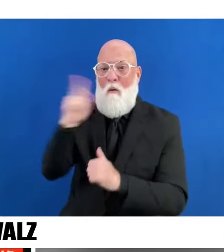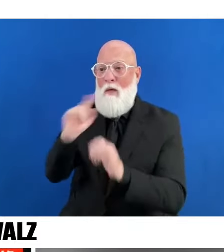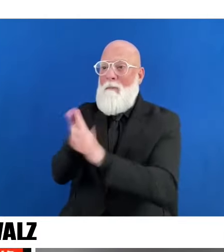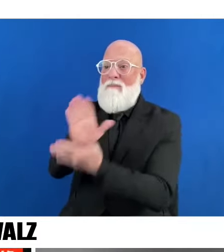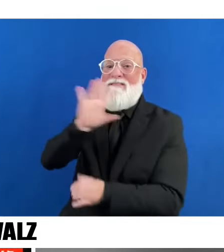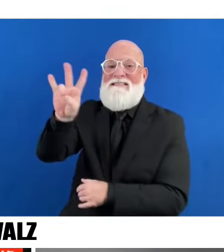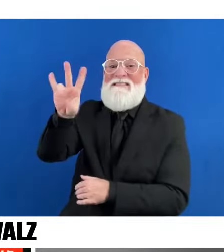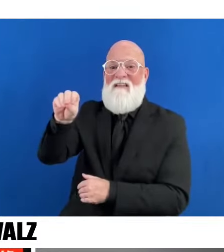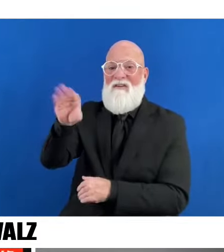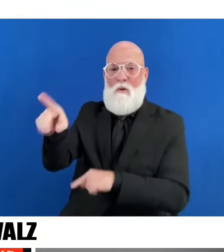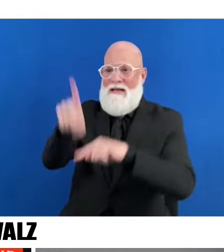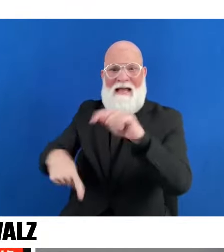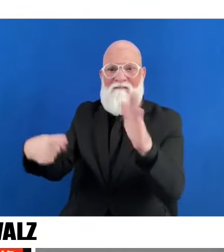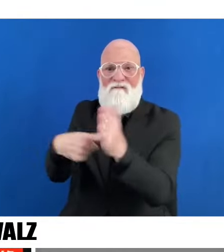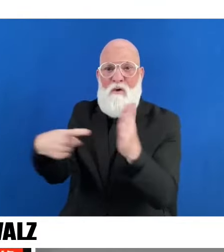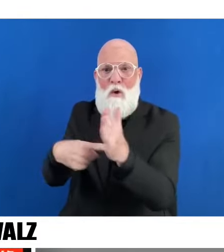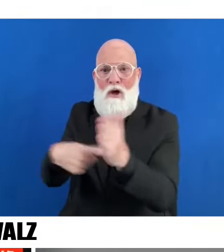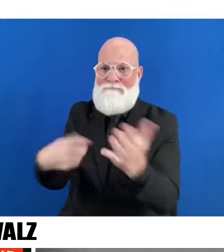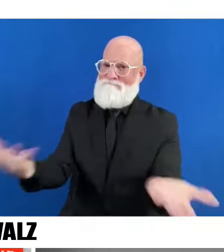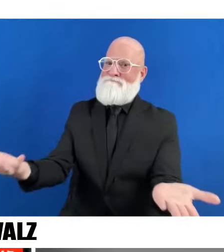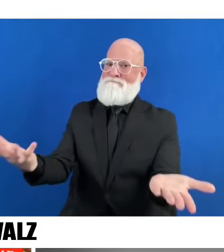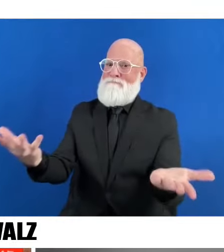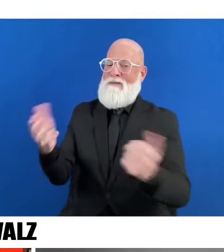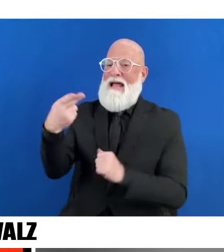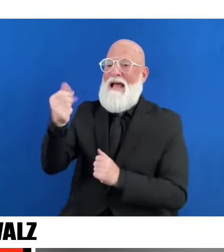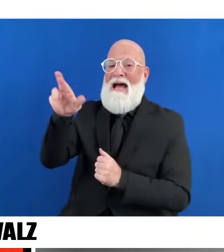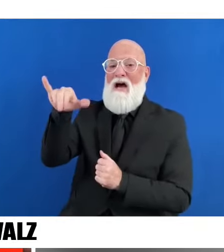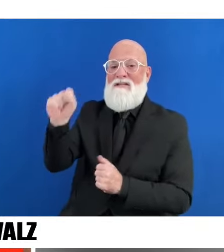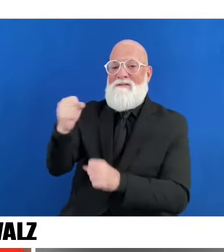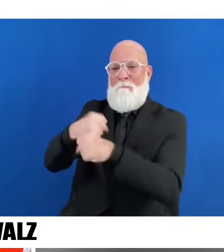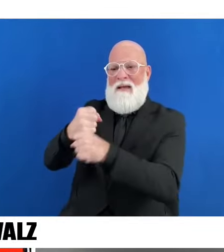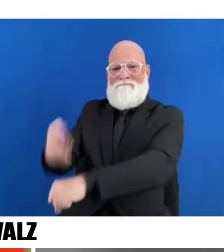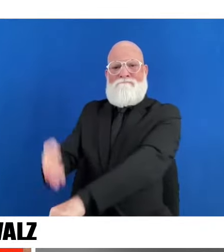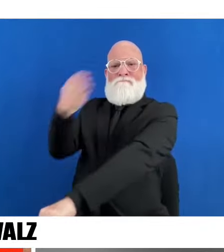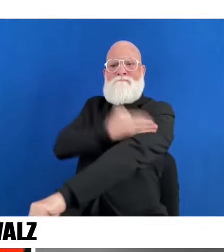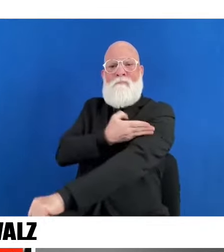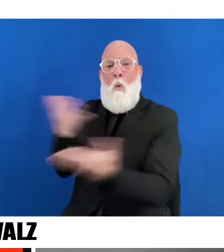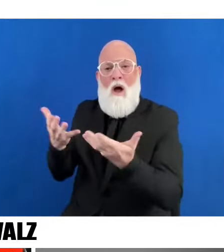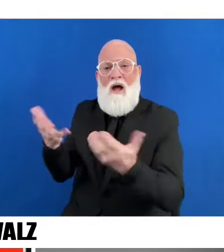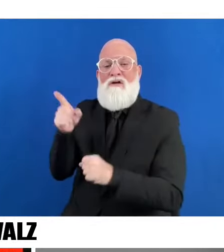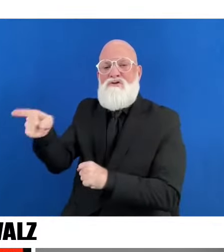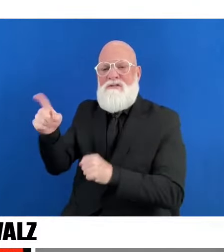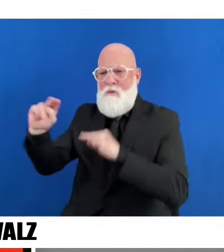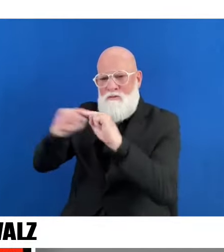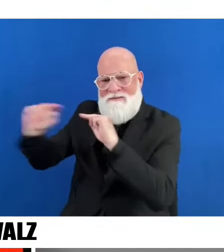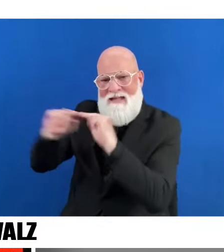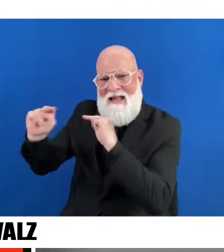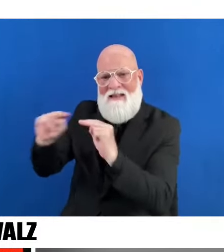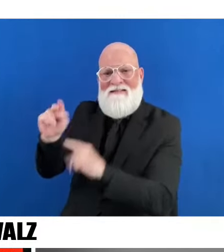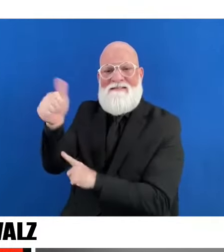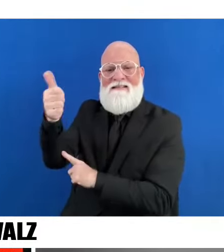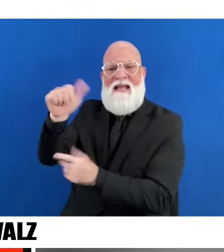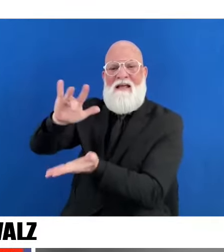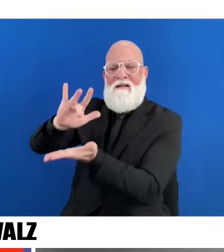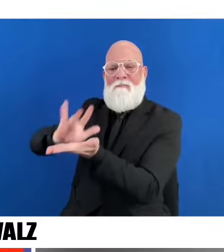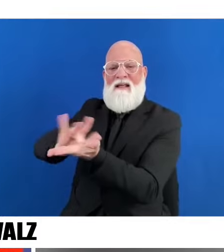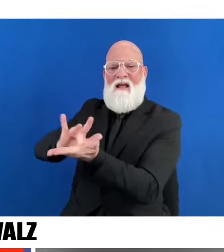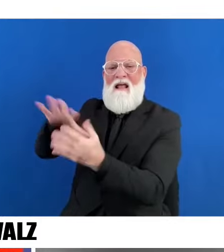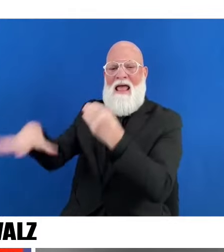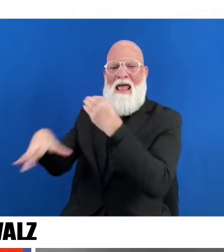Kamala Harris did that. The way she made everything better was negotiating those 10 drugs on Medicare for the first time in American history. Thank